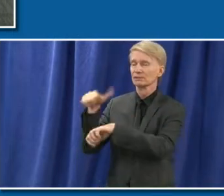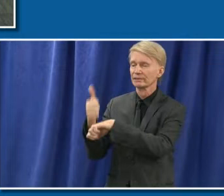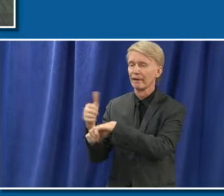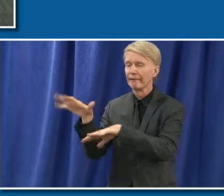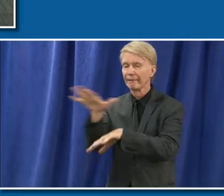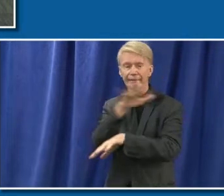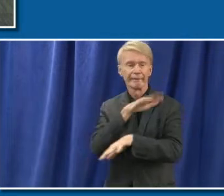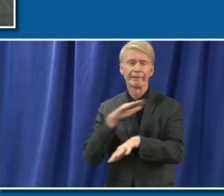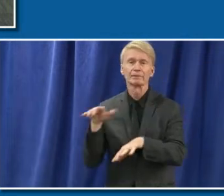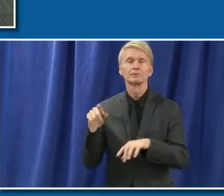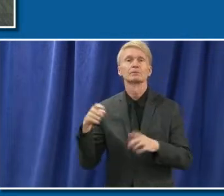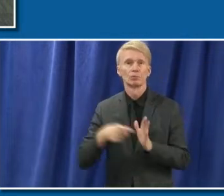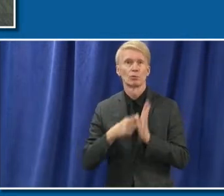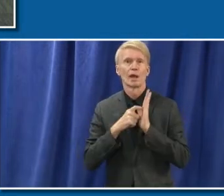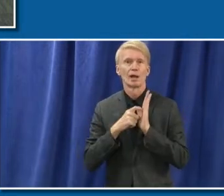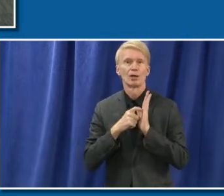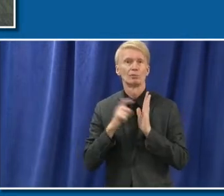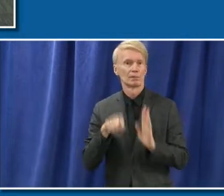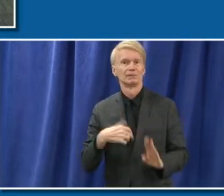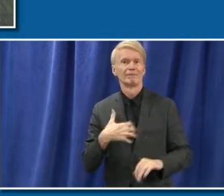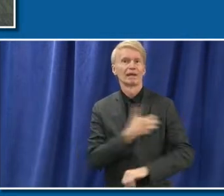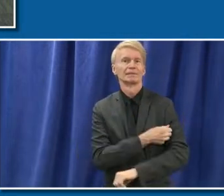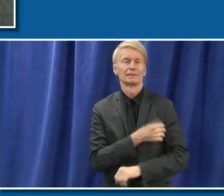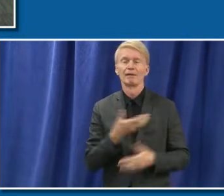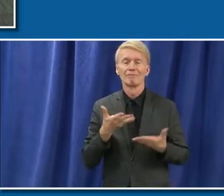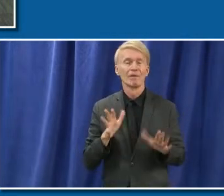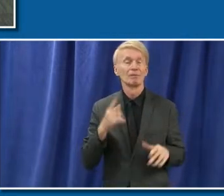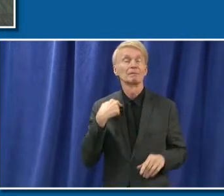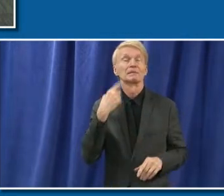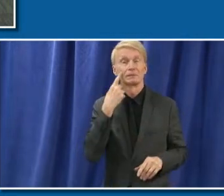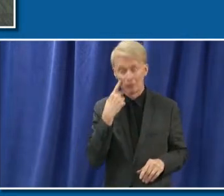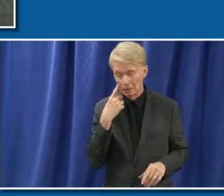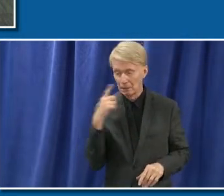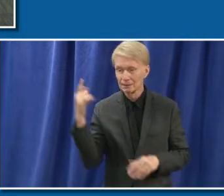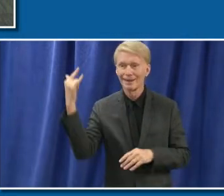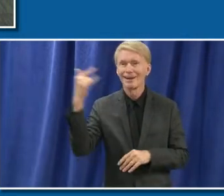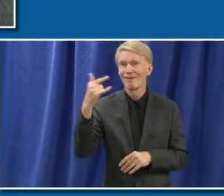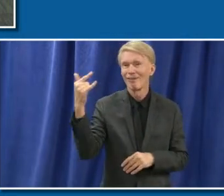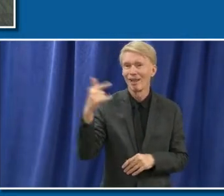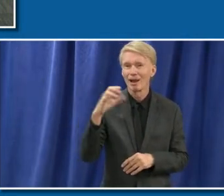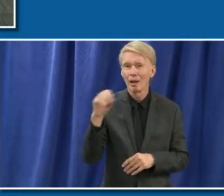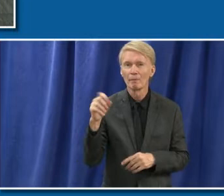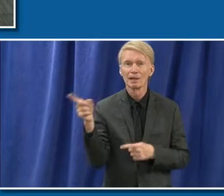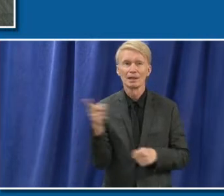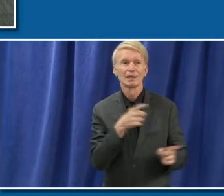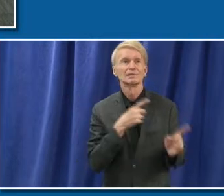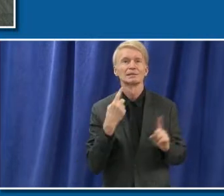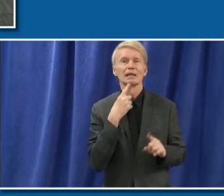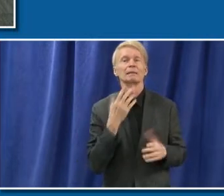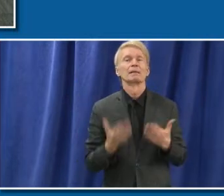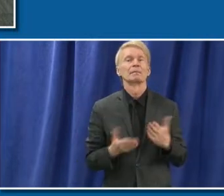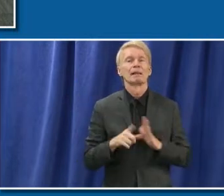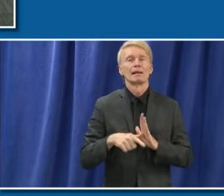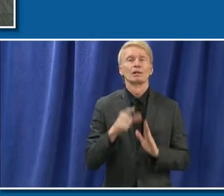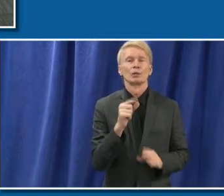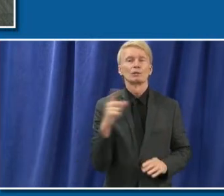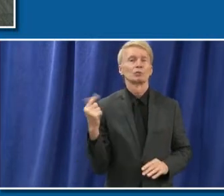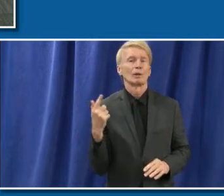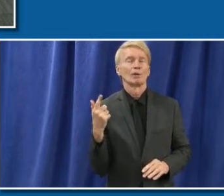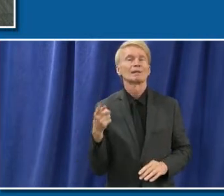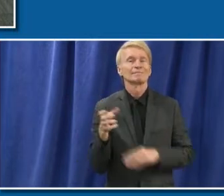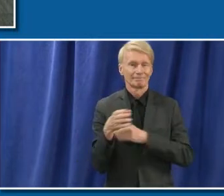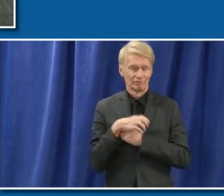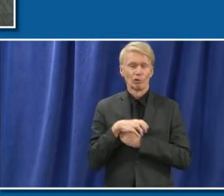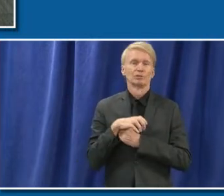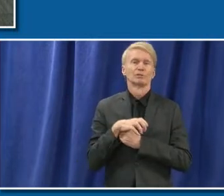to potentially require vaccination. I've already seen, for example, some of the airlines have been signaling that later in 2021, they may